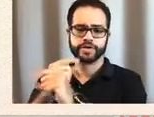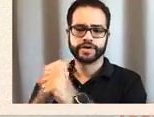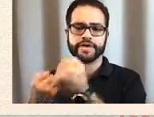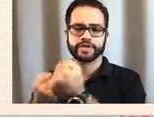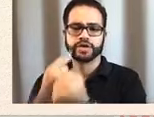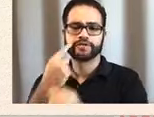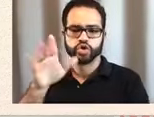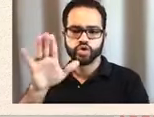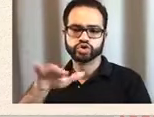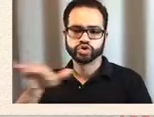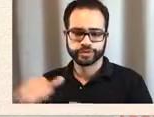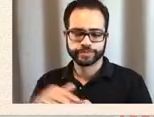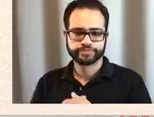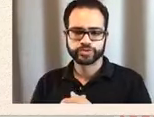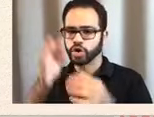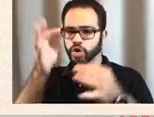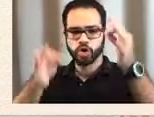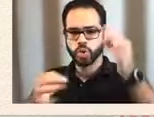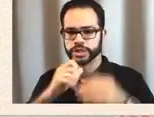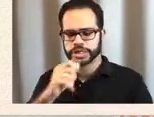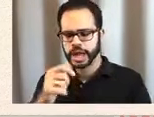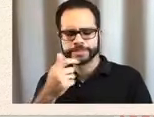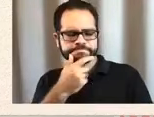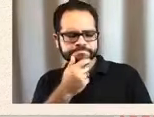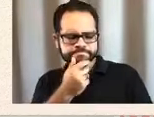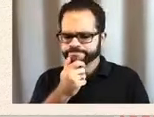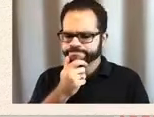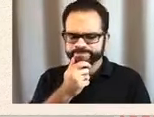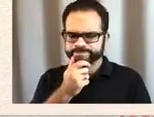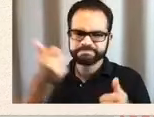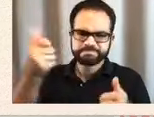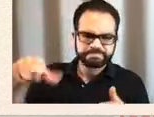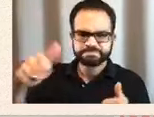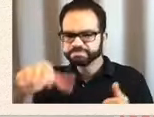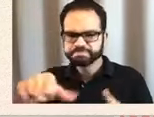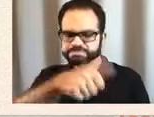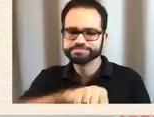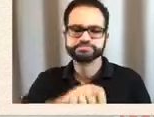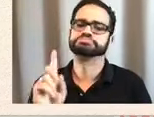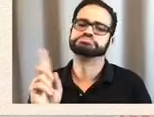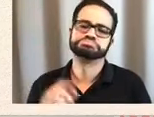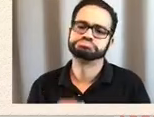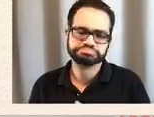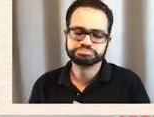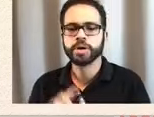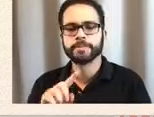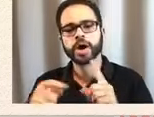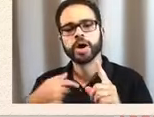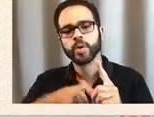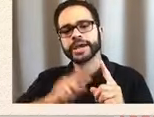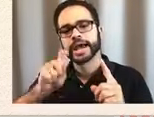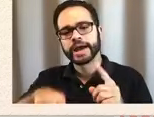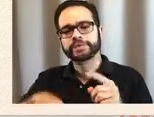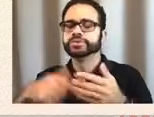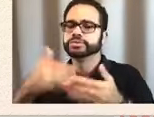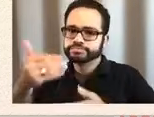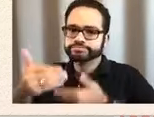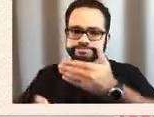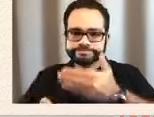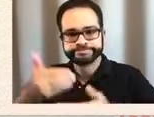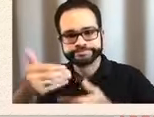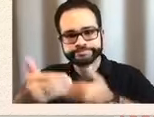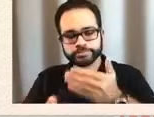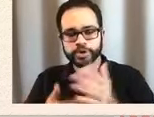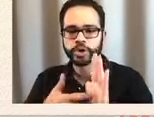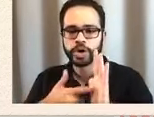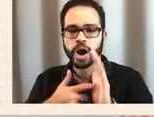not looking to not establish the guardian advocacy. It's just that we have to go through the hoops required by law